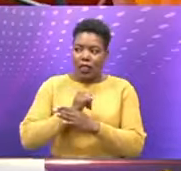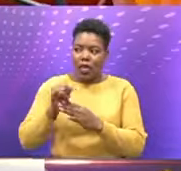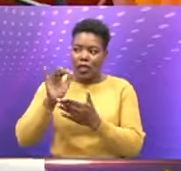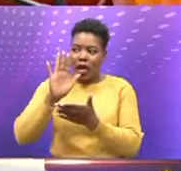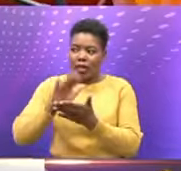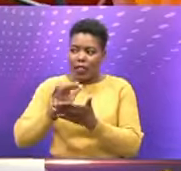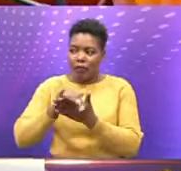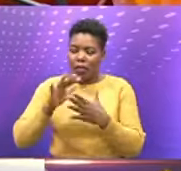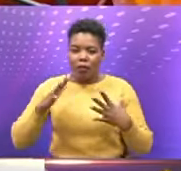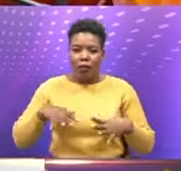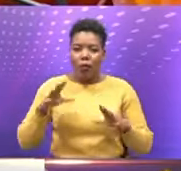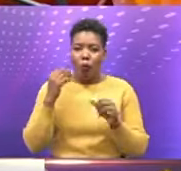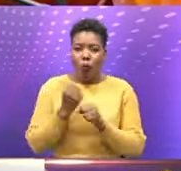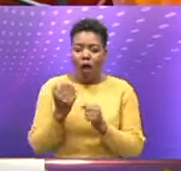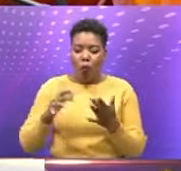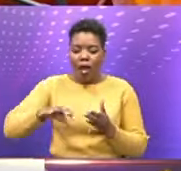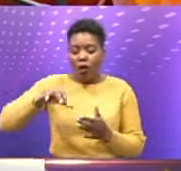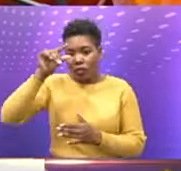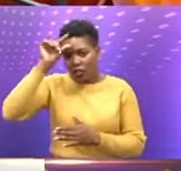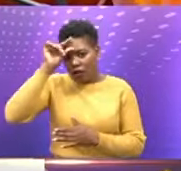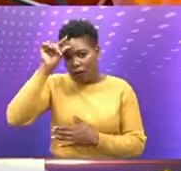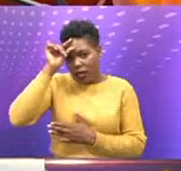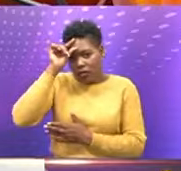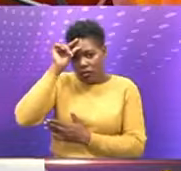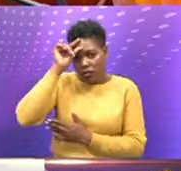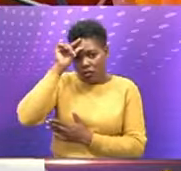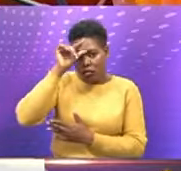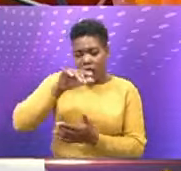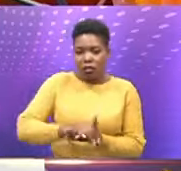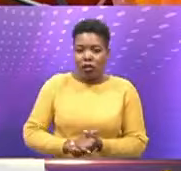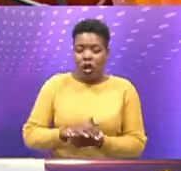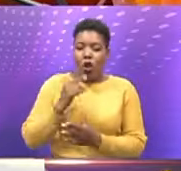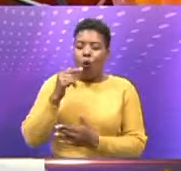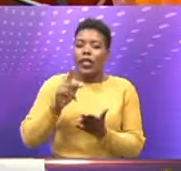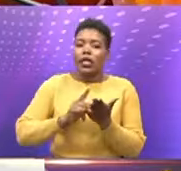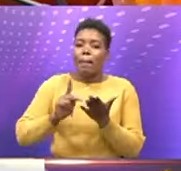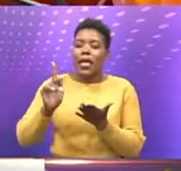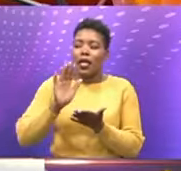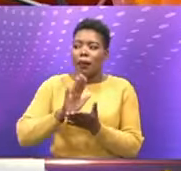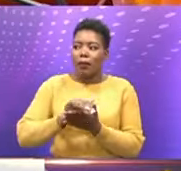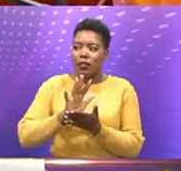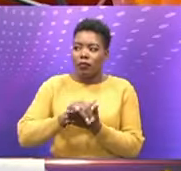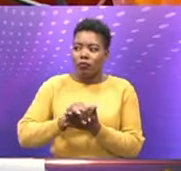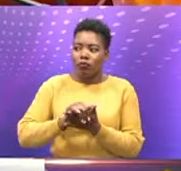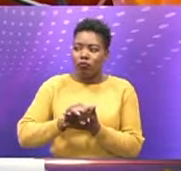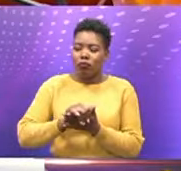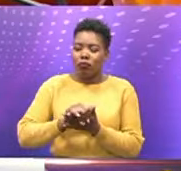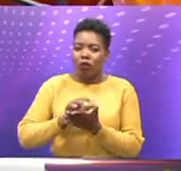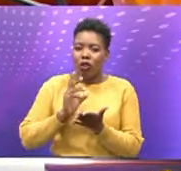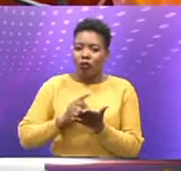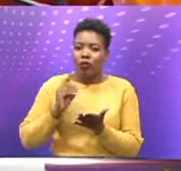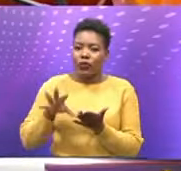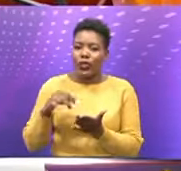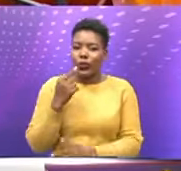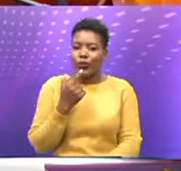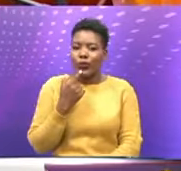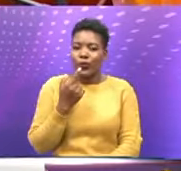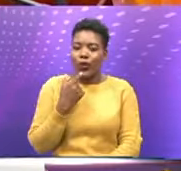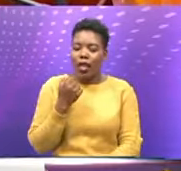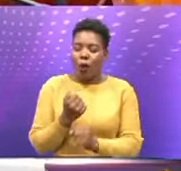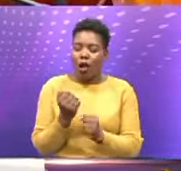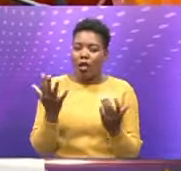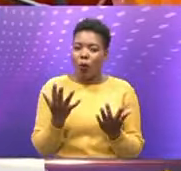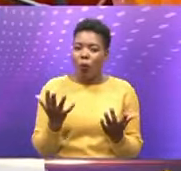work? Where are they? Who is paying them? Who is paying the postgraduate doctors? And where are they